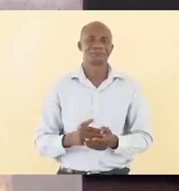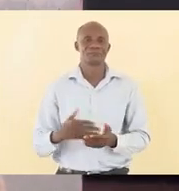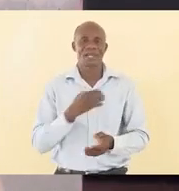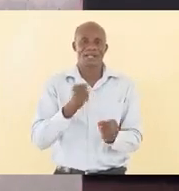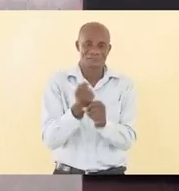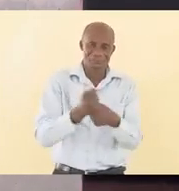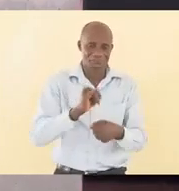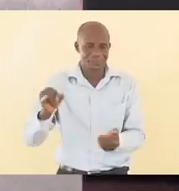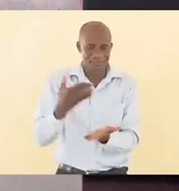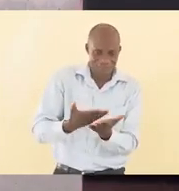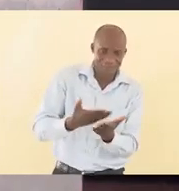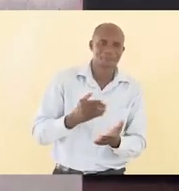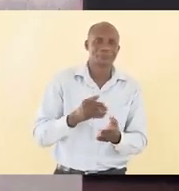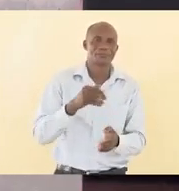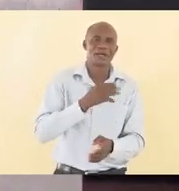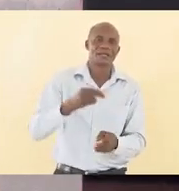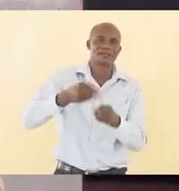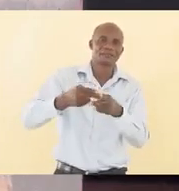are making money and making a name.